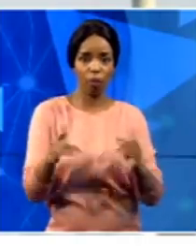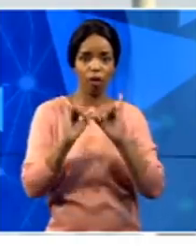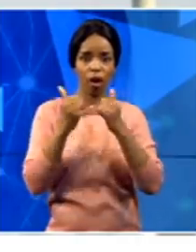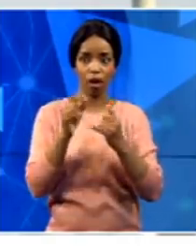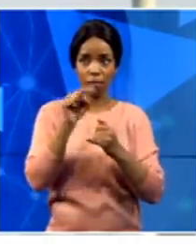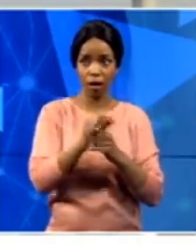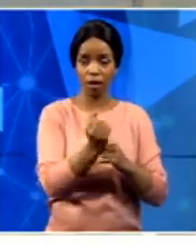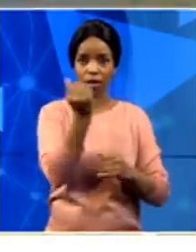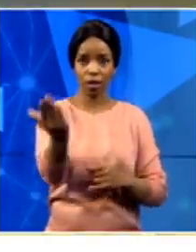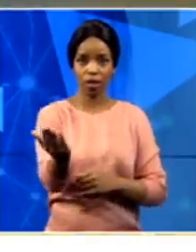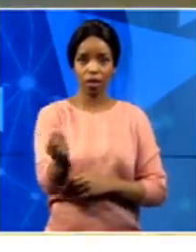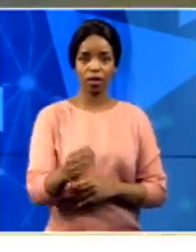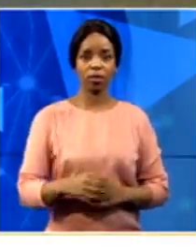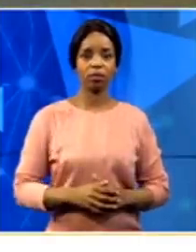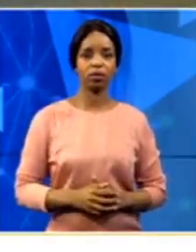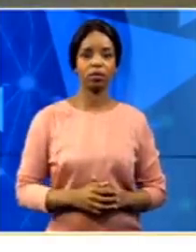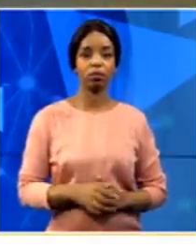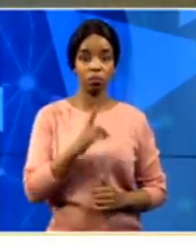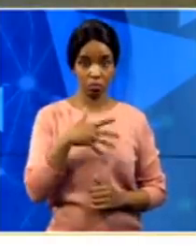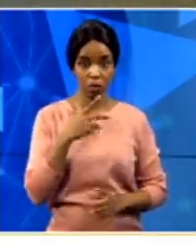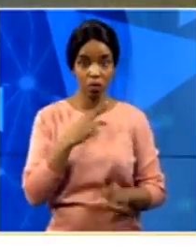All right, Teboho, would you like to respond to that one?